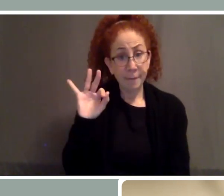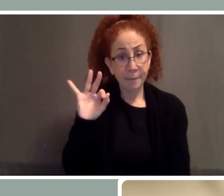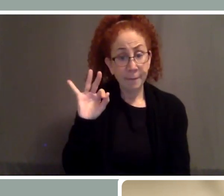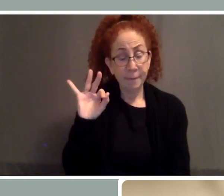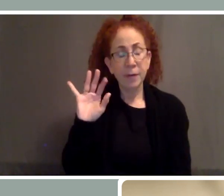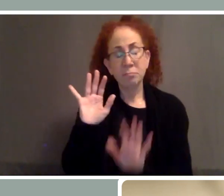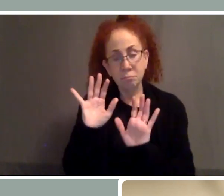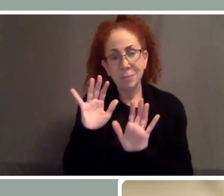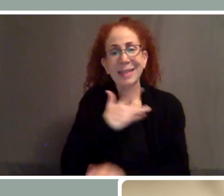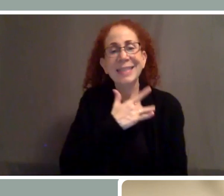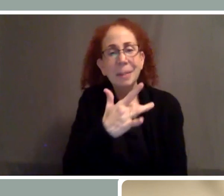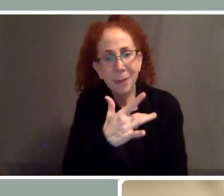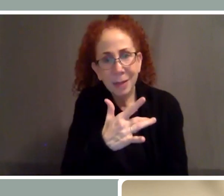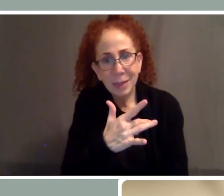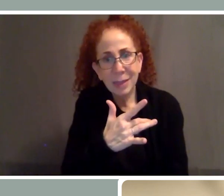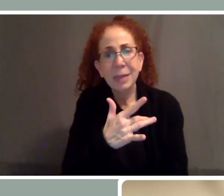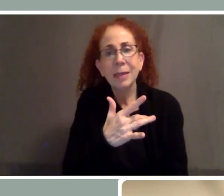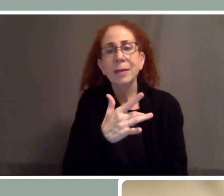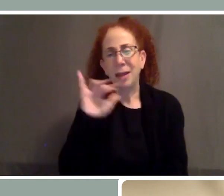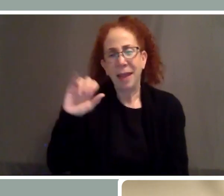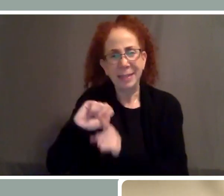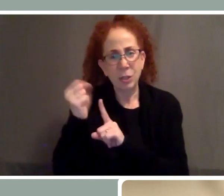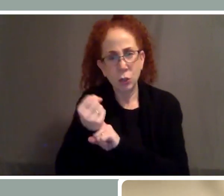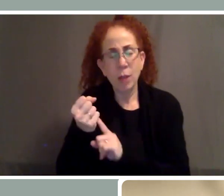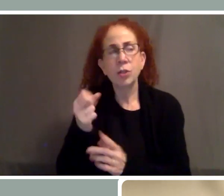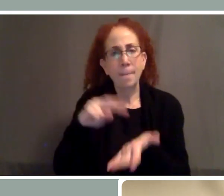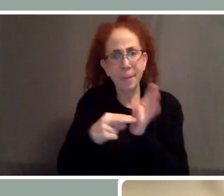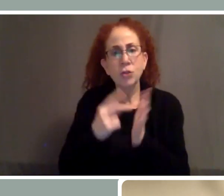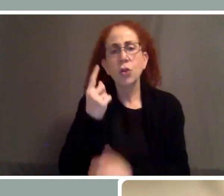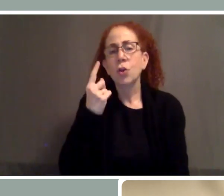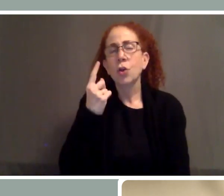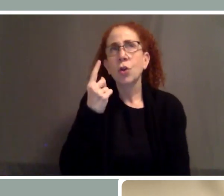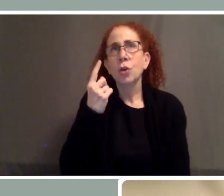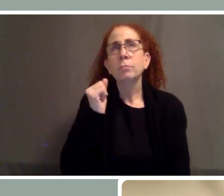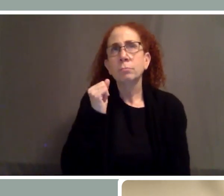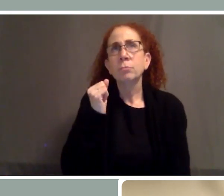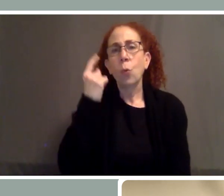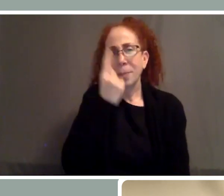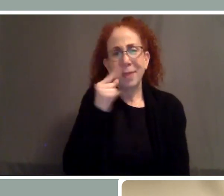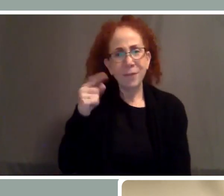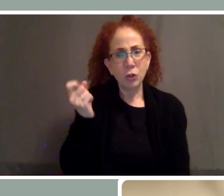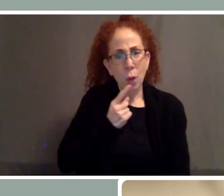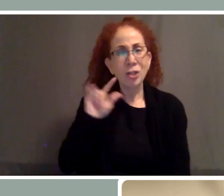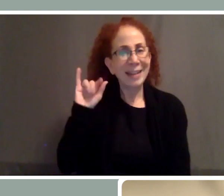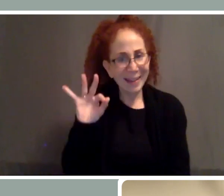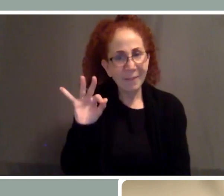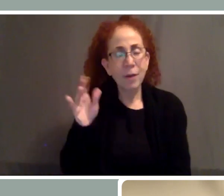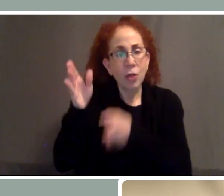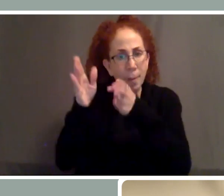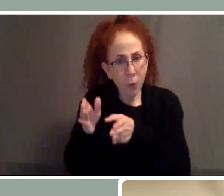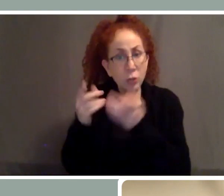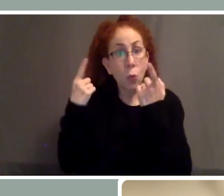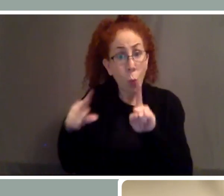and this typically, the situation where we be thinking of this question within this context is if somebody at the time that